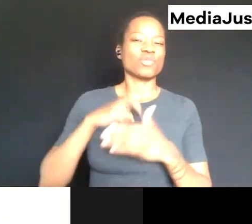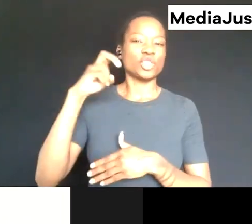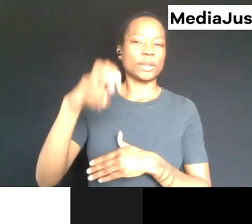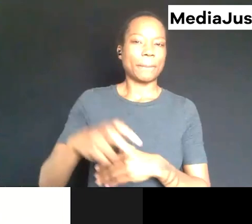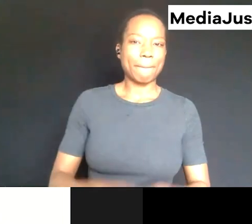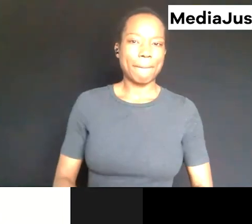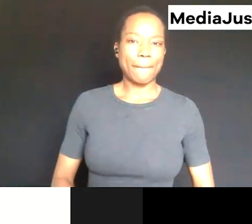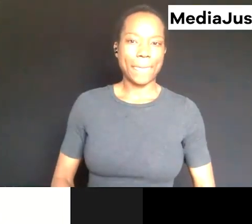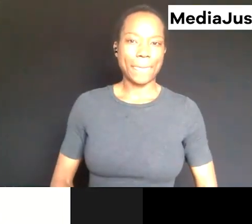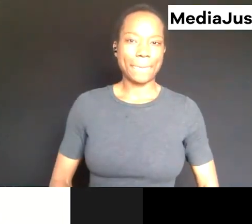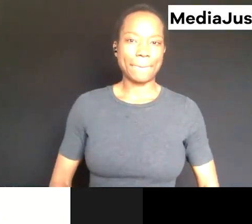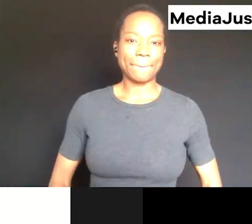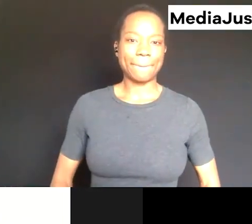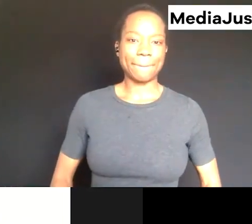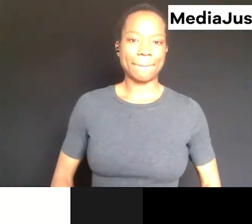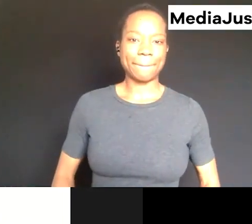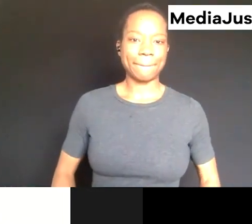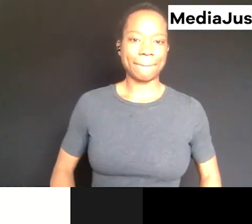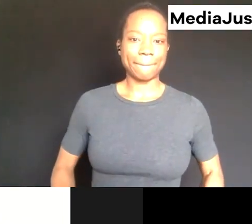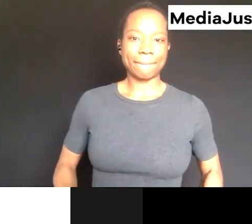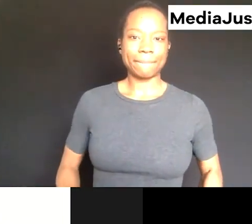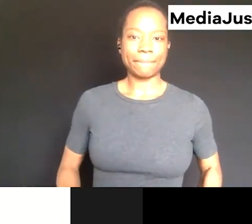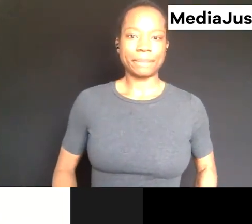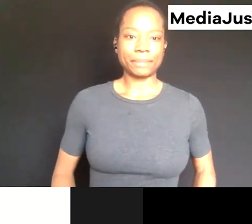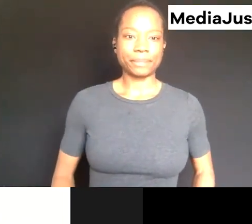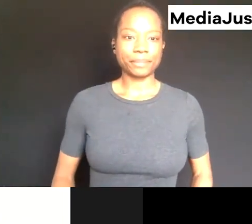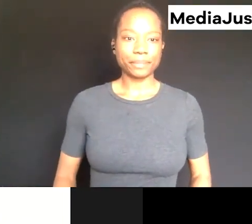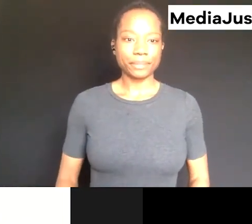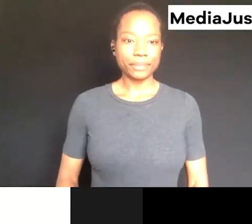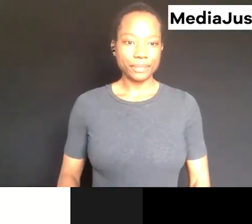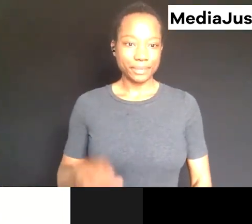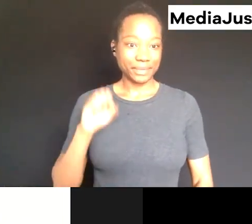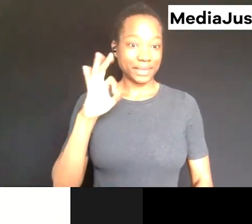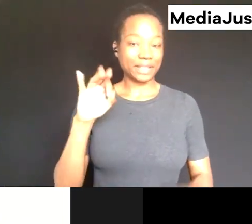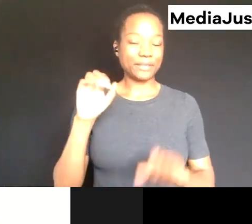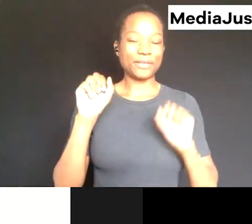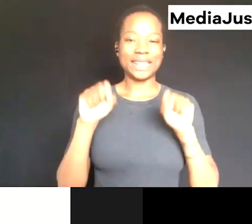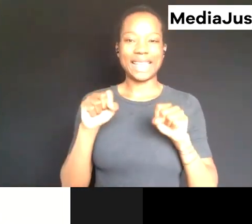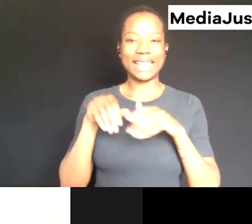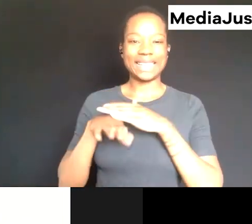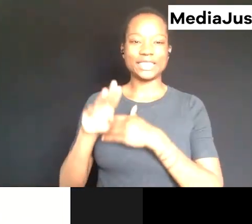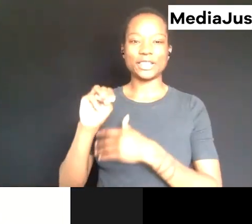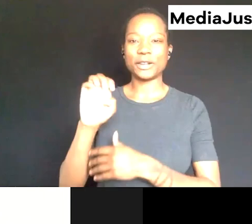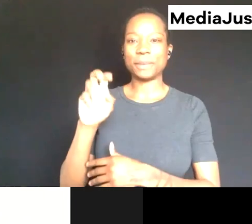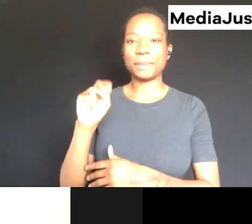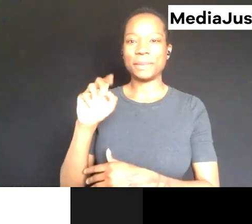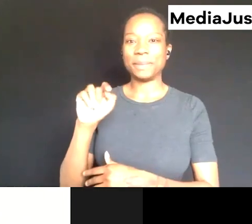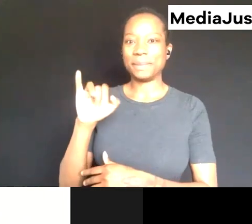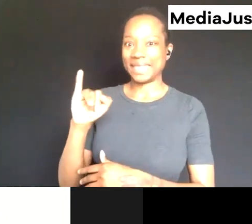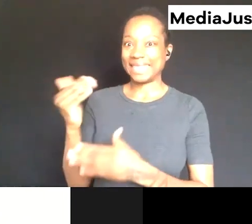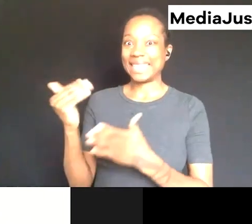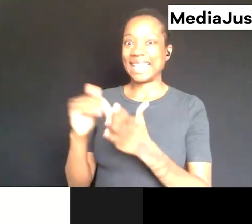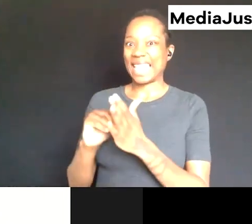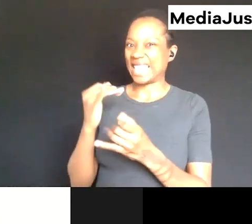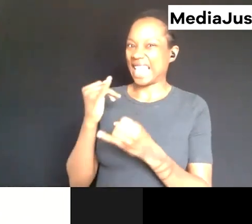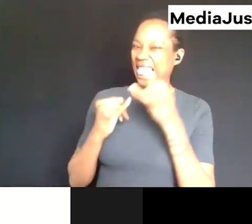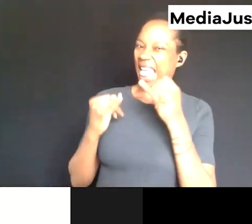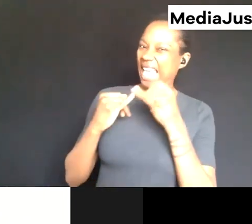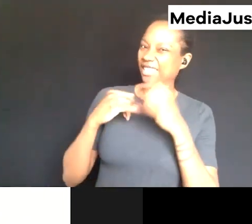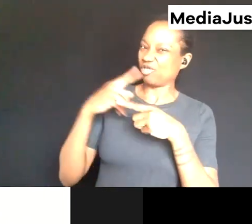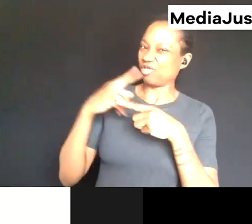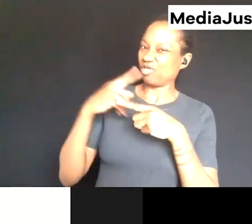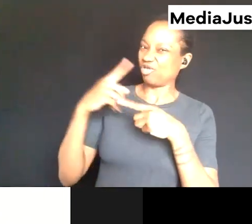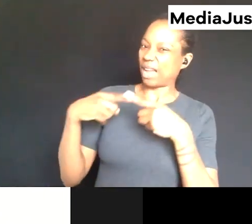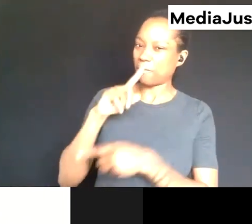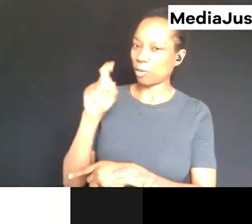Cool. So if we can get some Menti, these are the last round of questions we're going to go through to decide who is the ultimate winner and